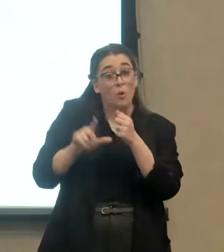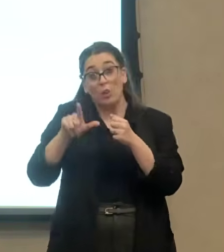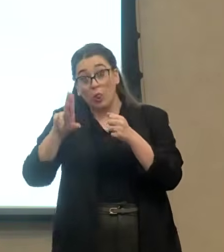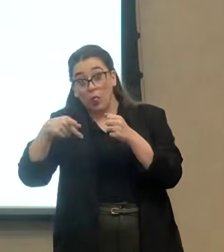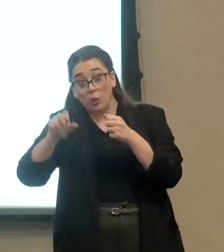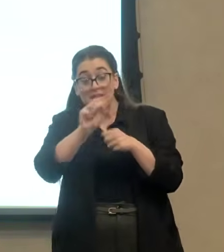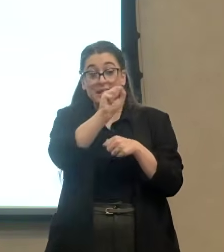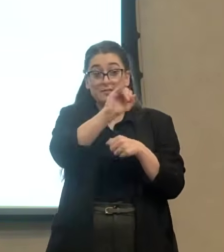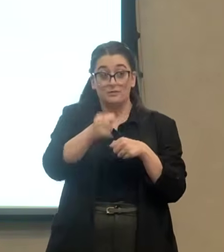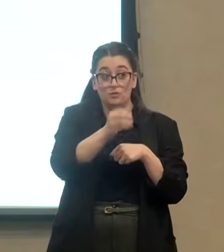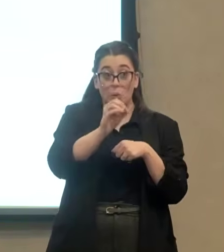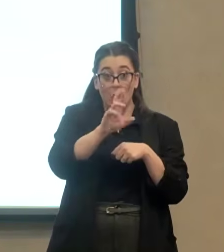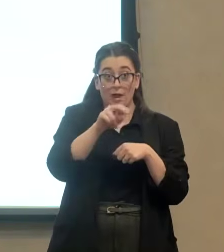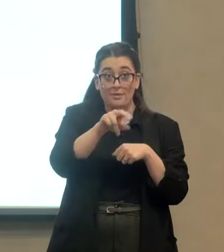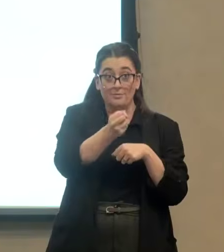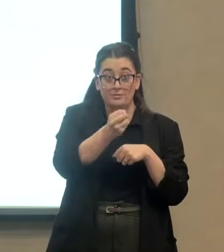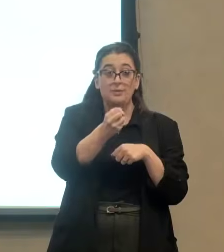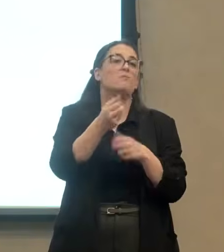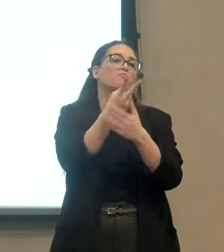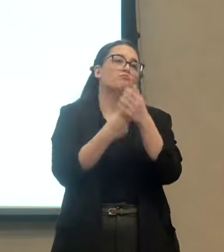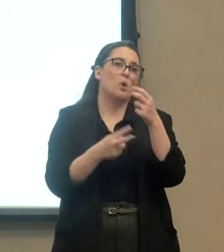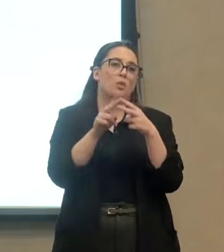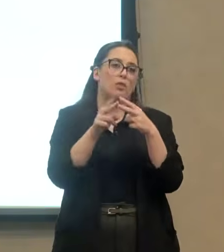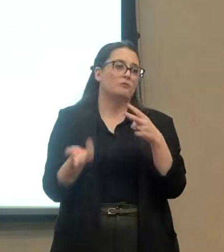Anyone else? Any other questions from the audience?